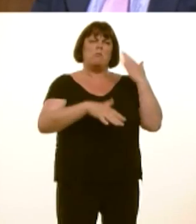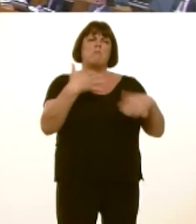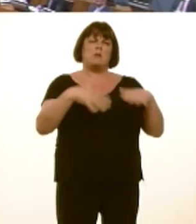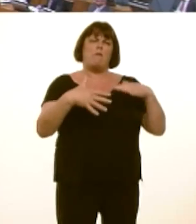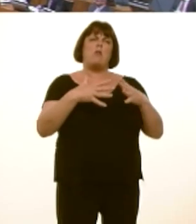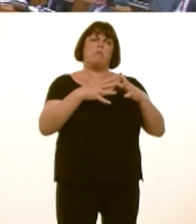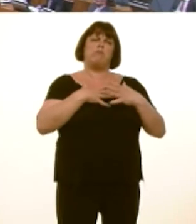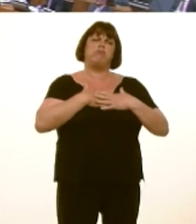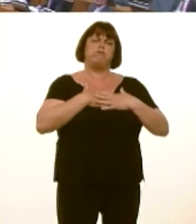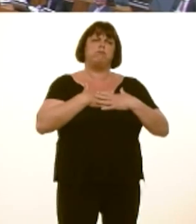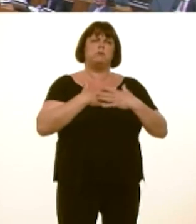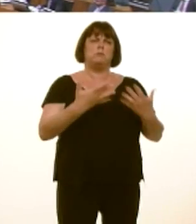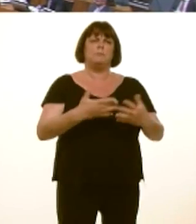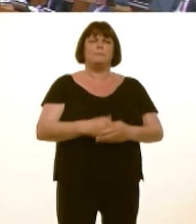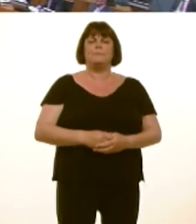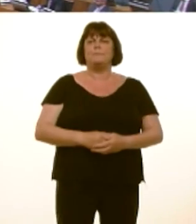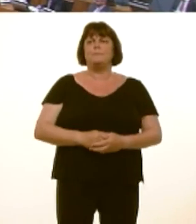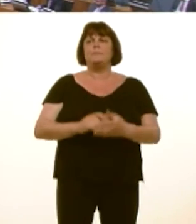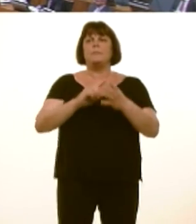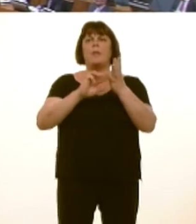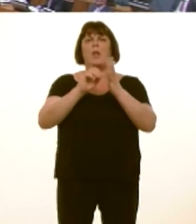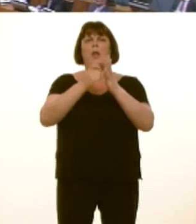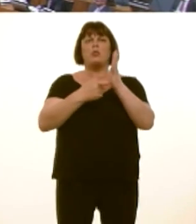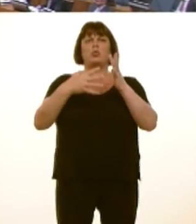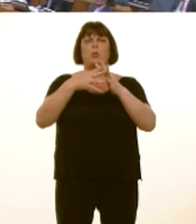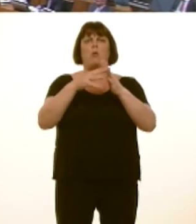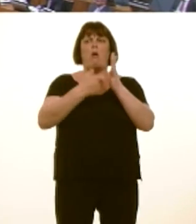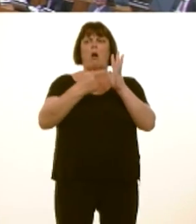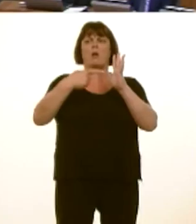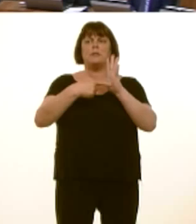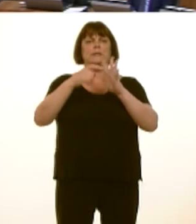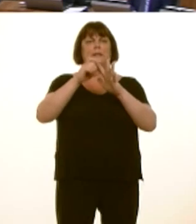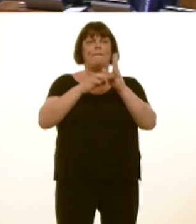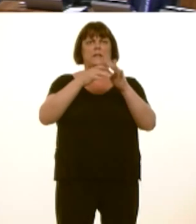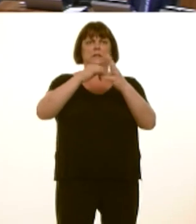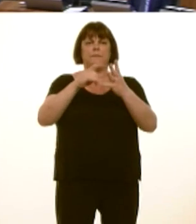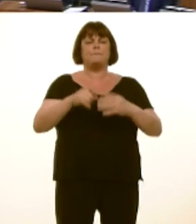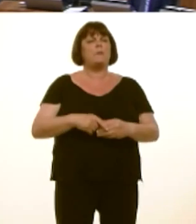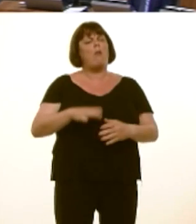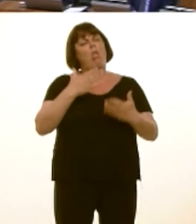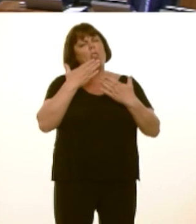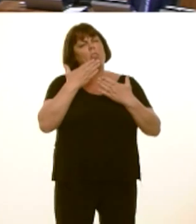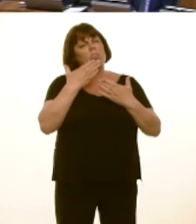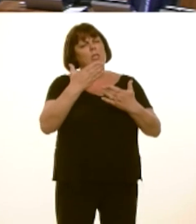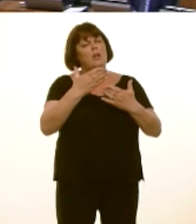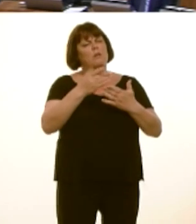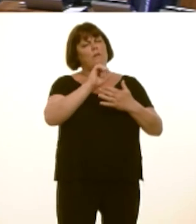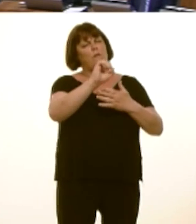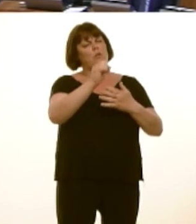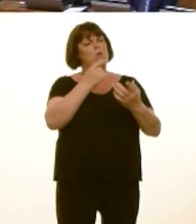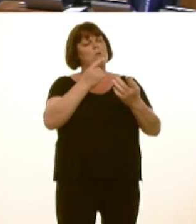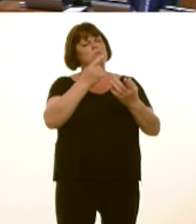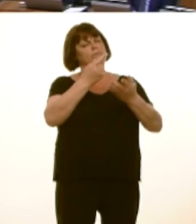you. Andrew Archie-Davis. Thank you, Presiding Officer, and thank you, First Minister, for that detailed statement on your understanding of